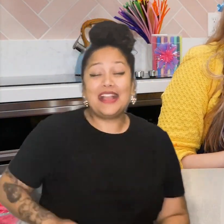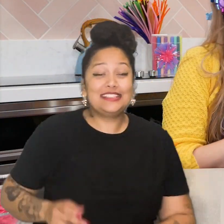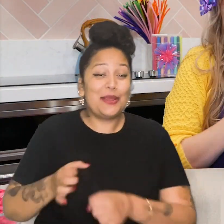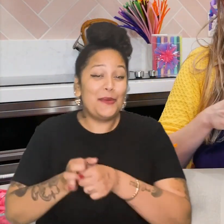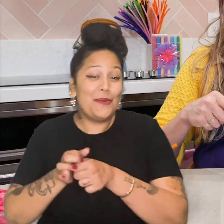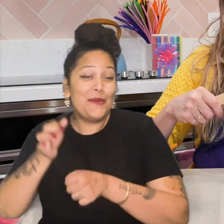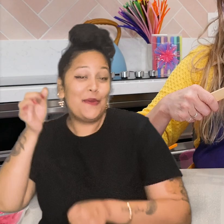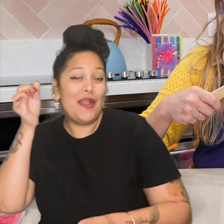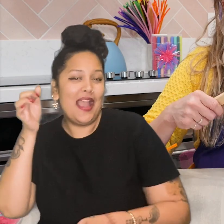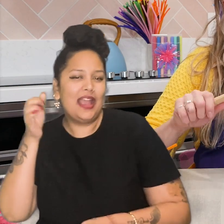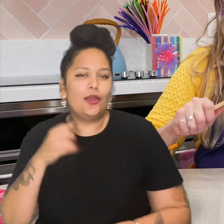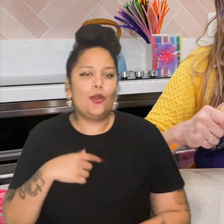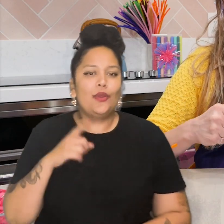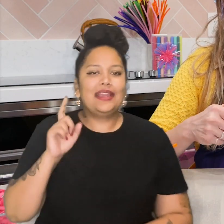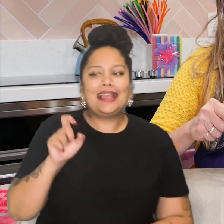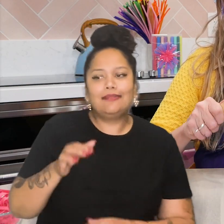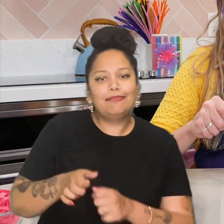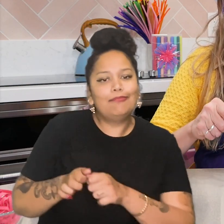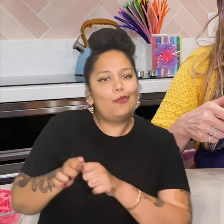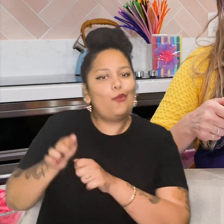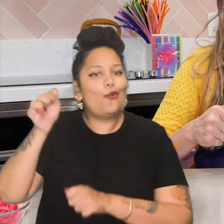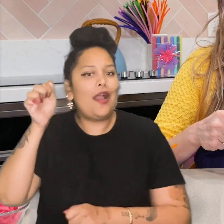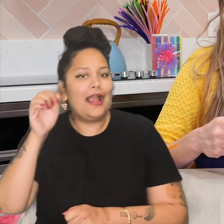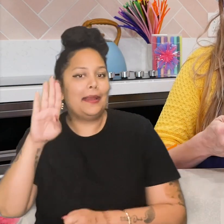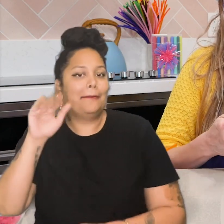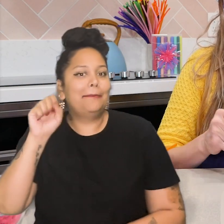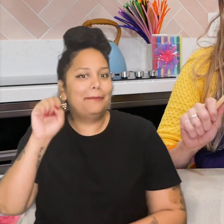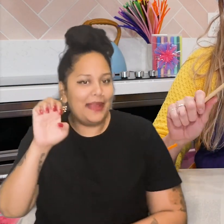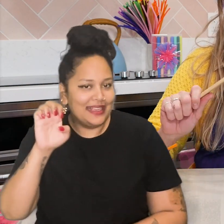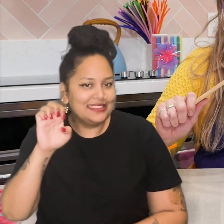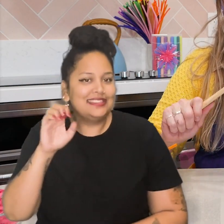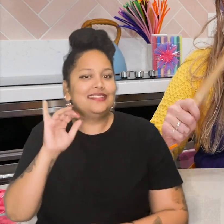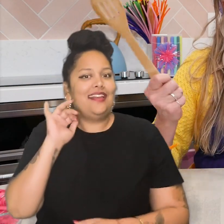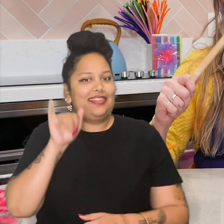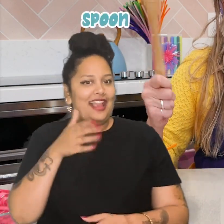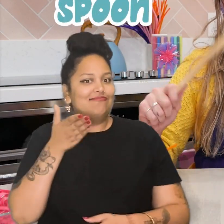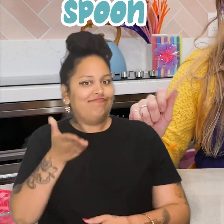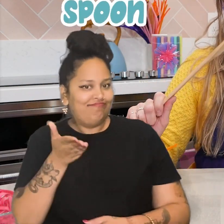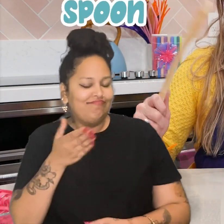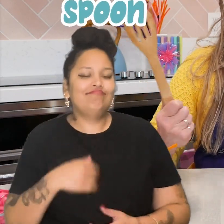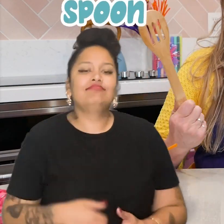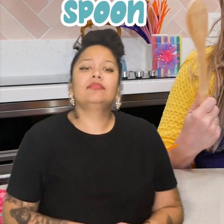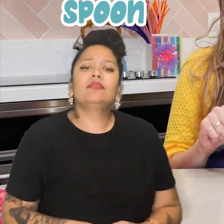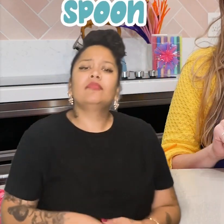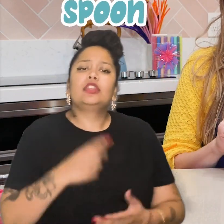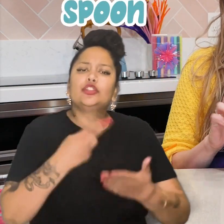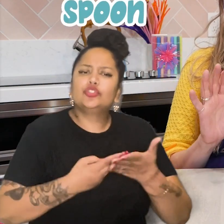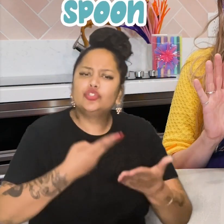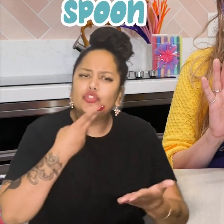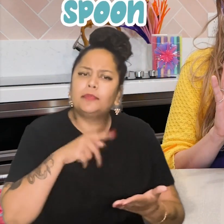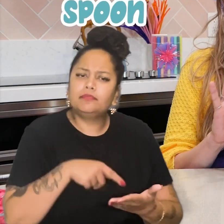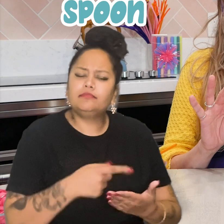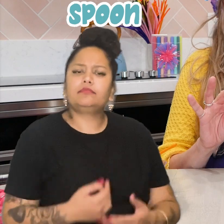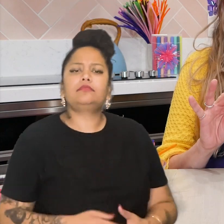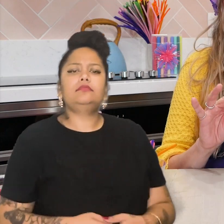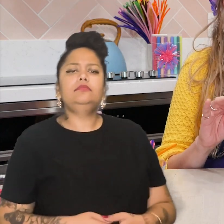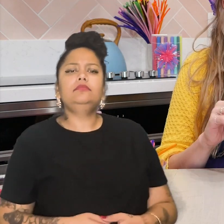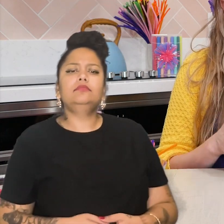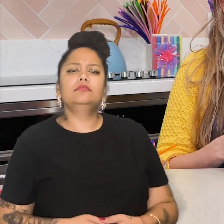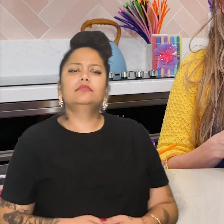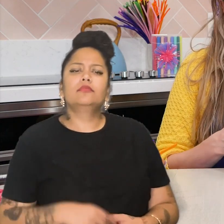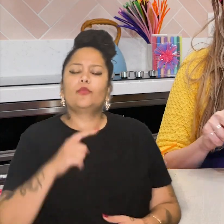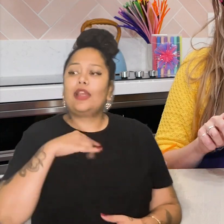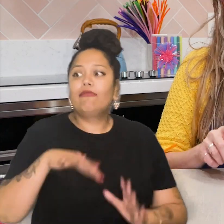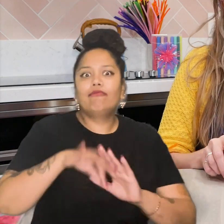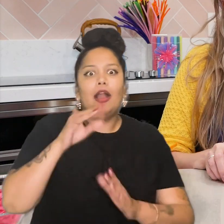need a wand base. So I was thinking we could use this spoon that I just found at the dollar